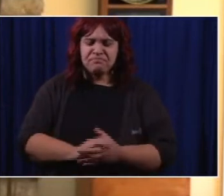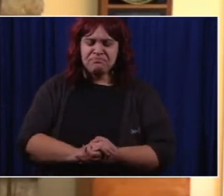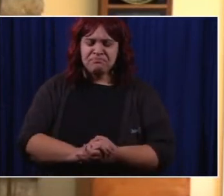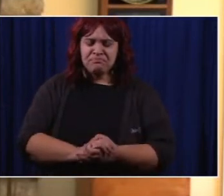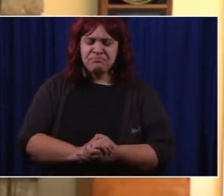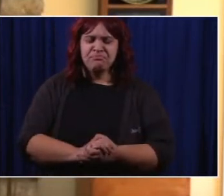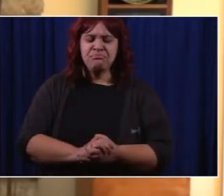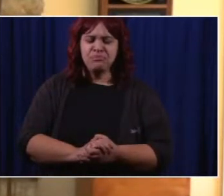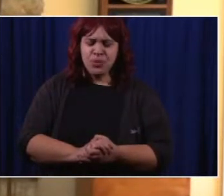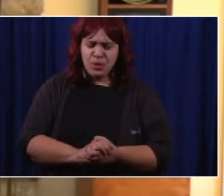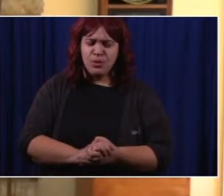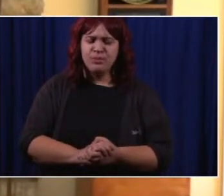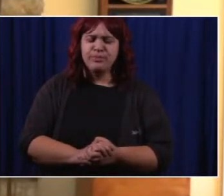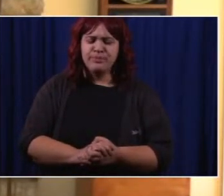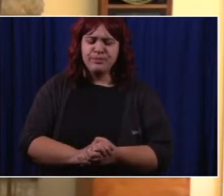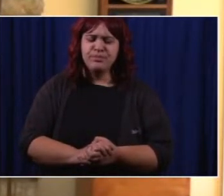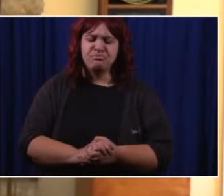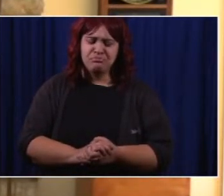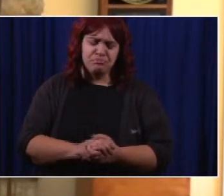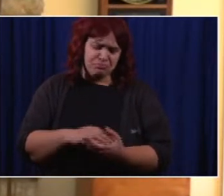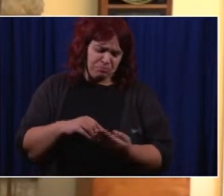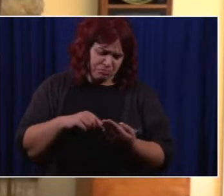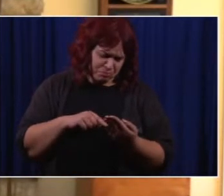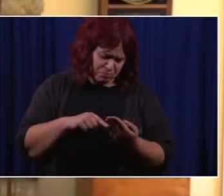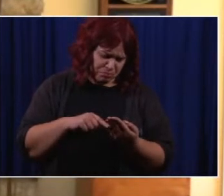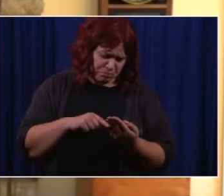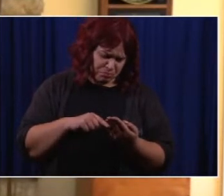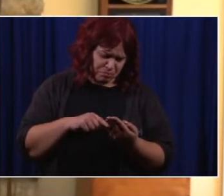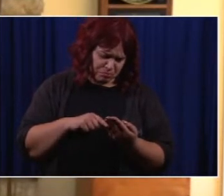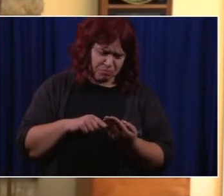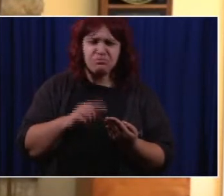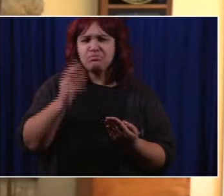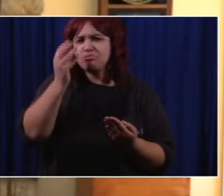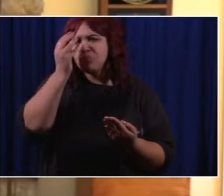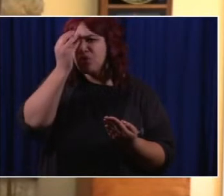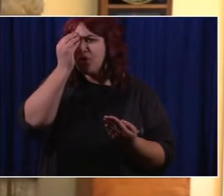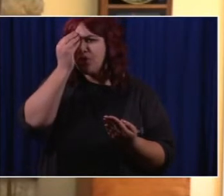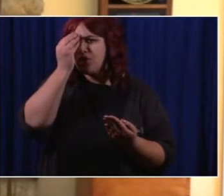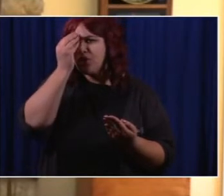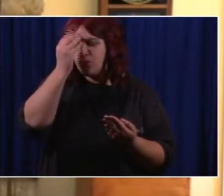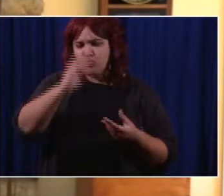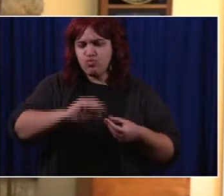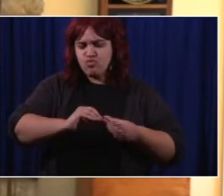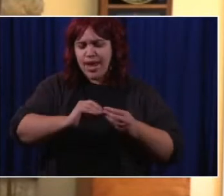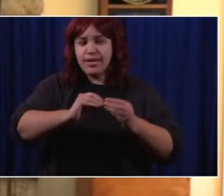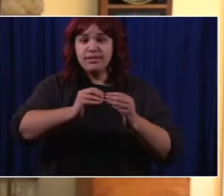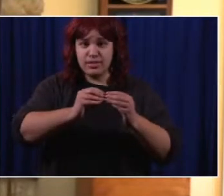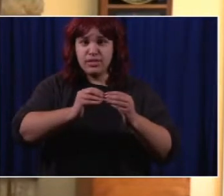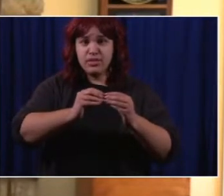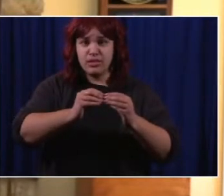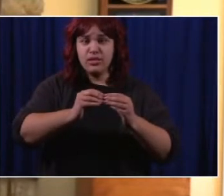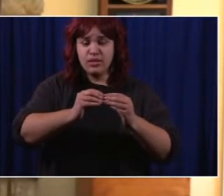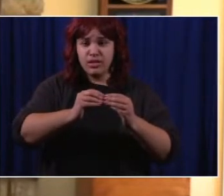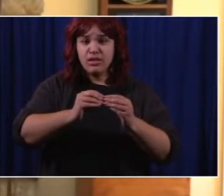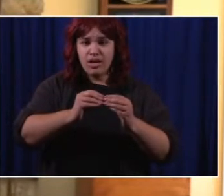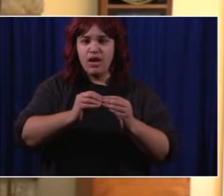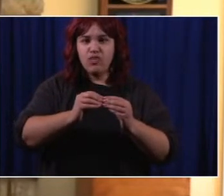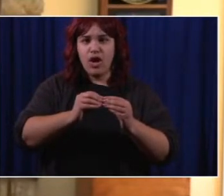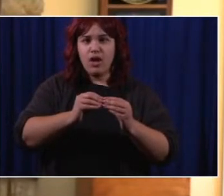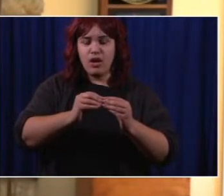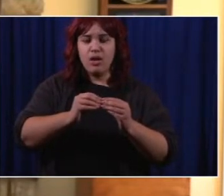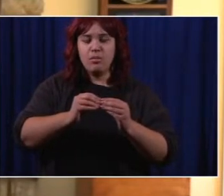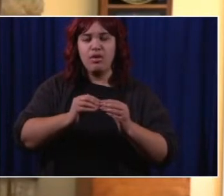Given the rate at which cases have risen, we went and only took a week to go